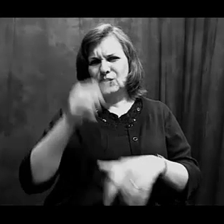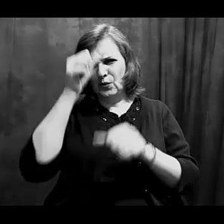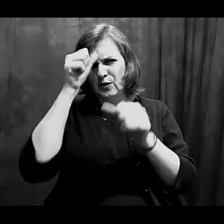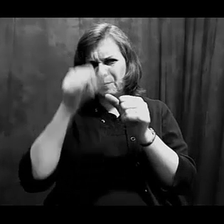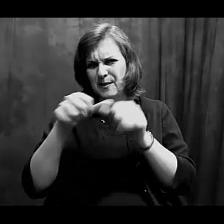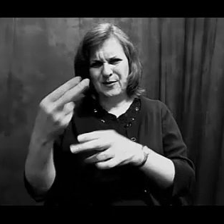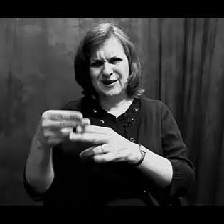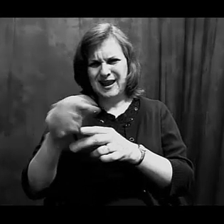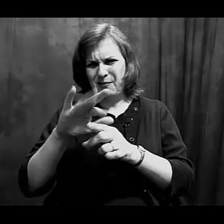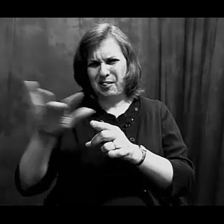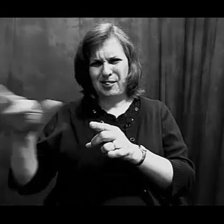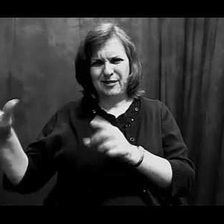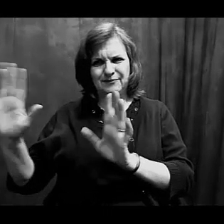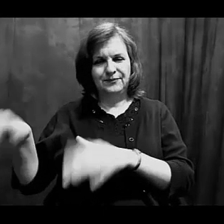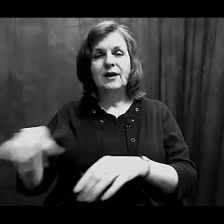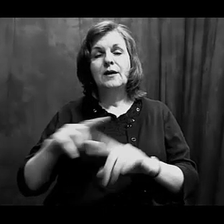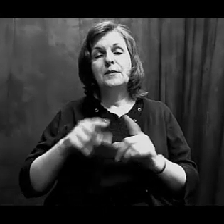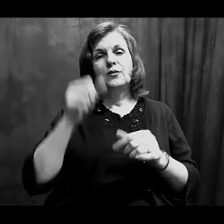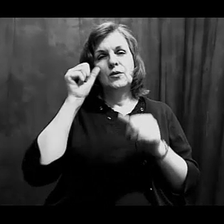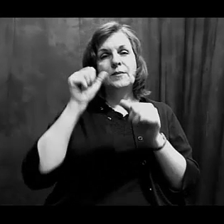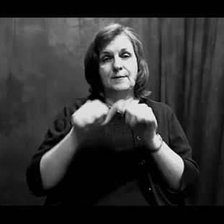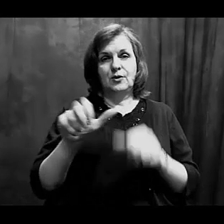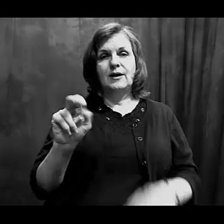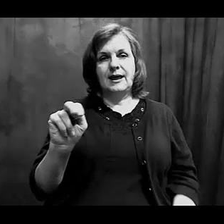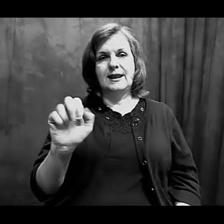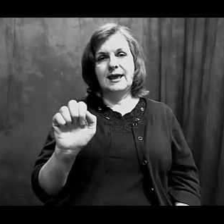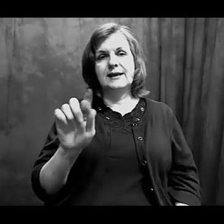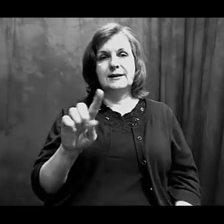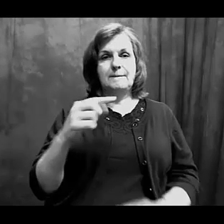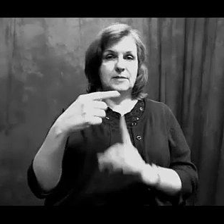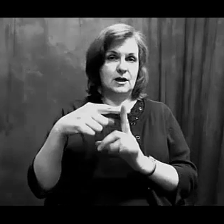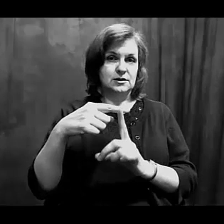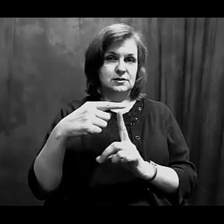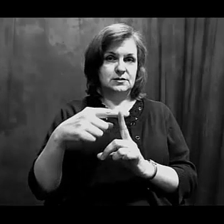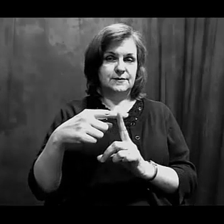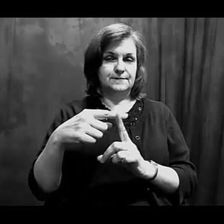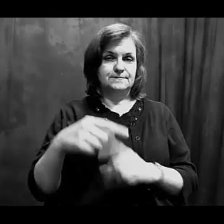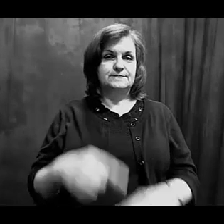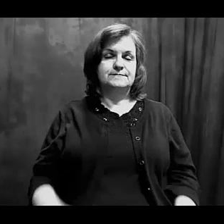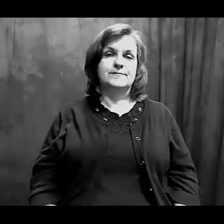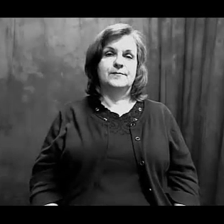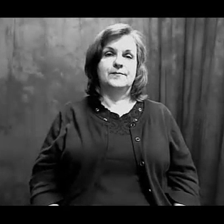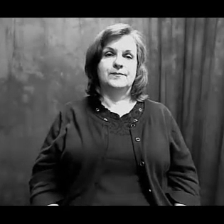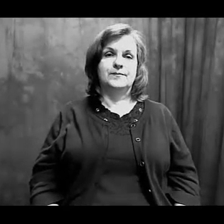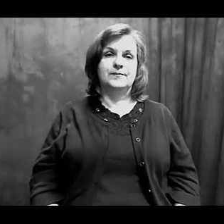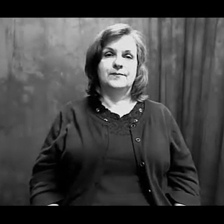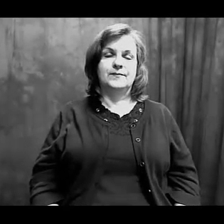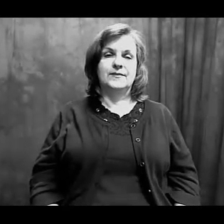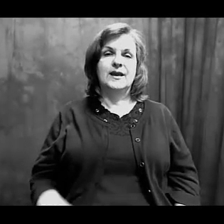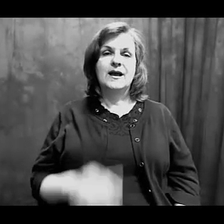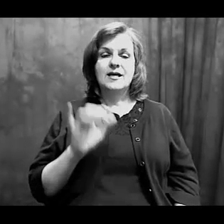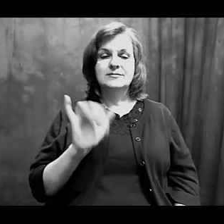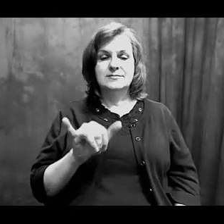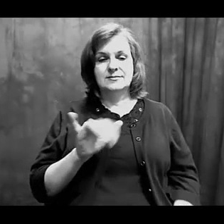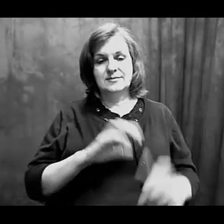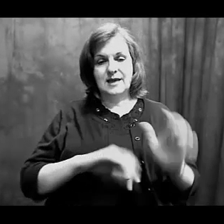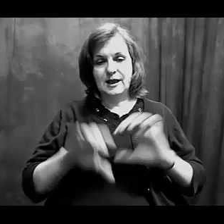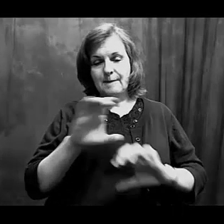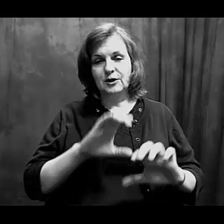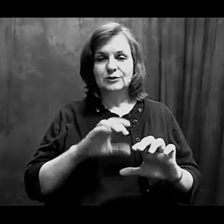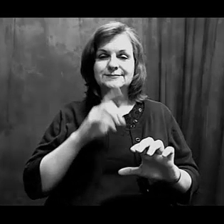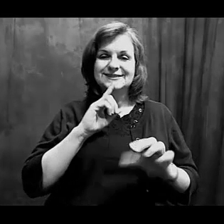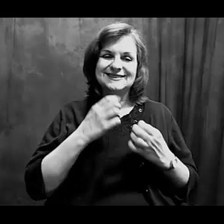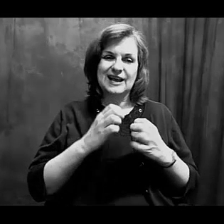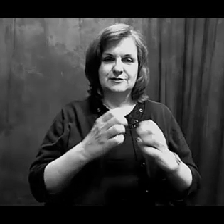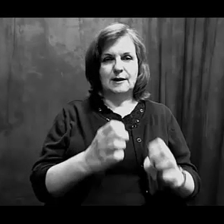is please don't remember the name. I don't care about the name. NAD plus is fine. And what we're going to look at here